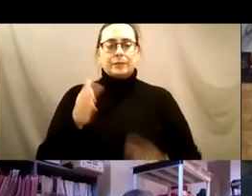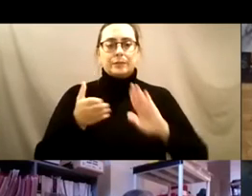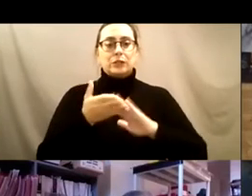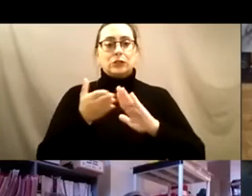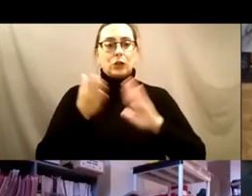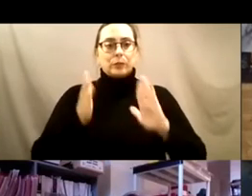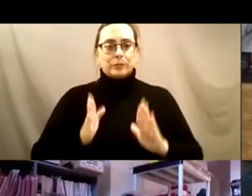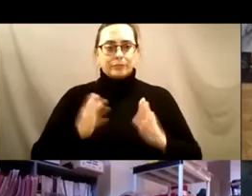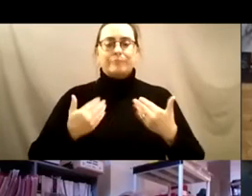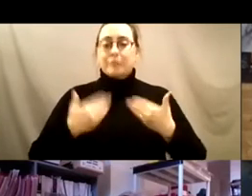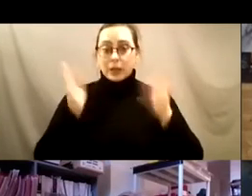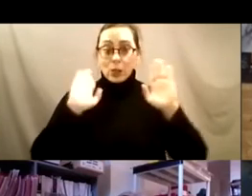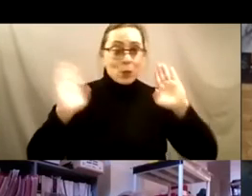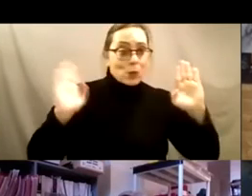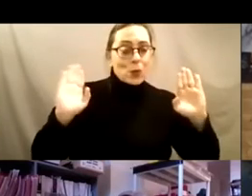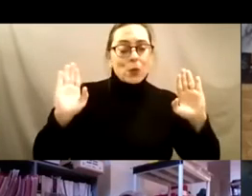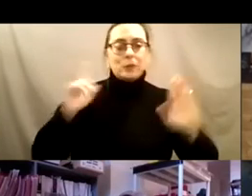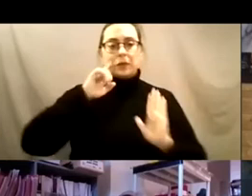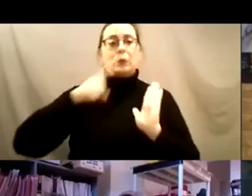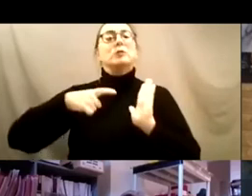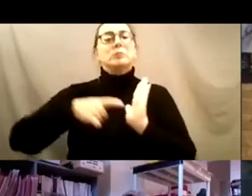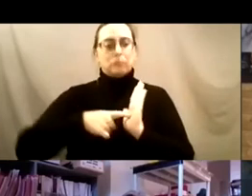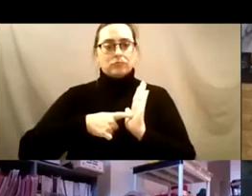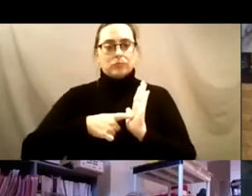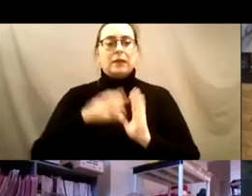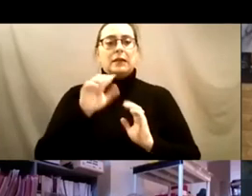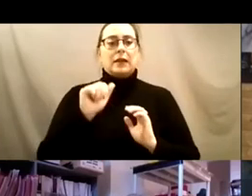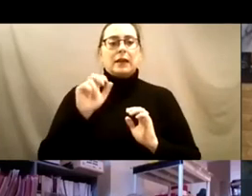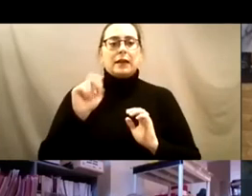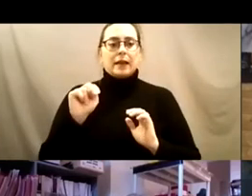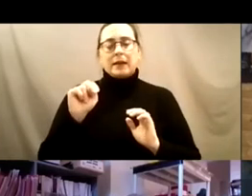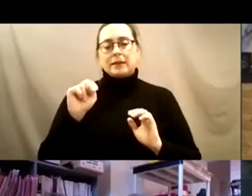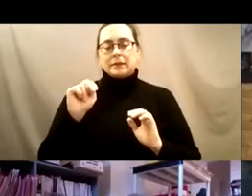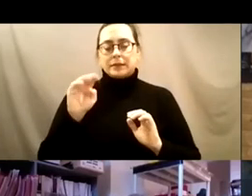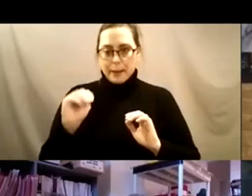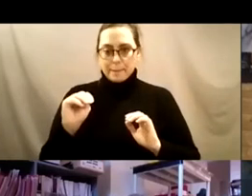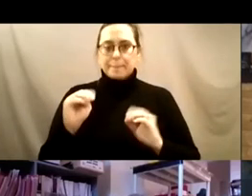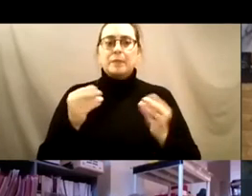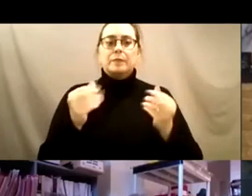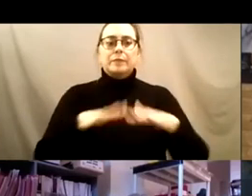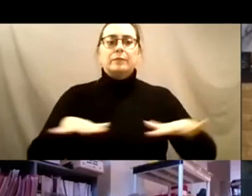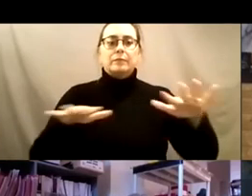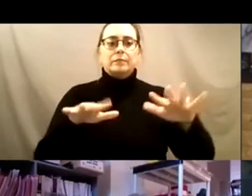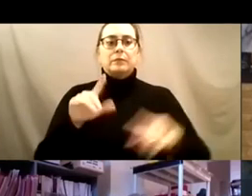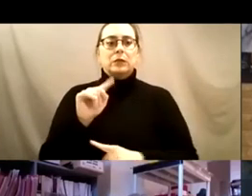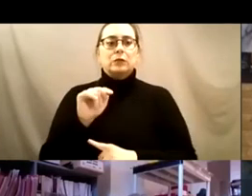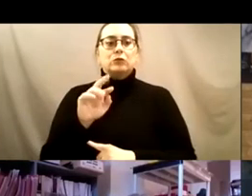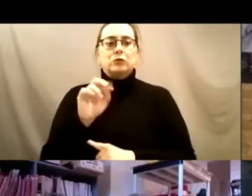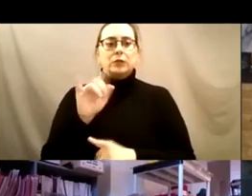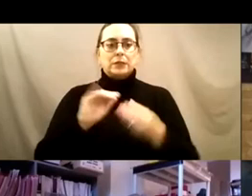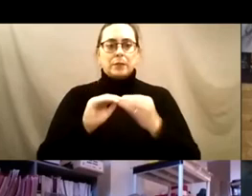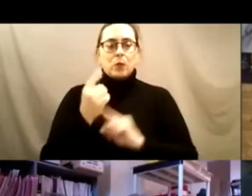to everybody. I would like to acknowledge that AANM is located on Treaty 1 land,